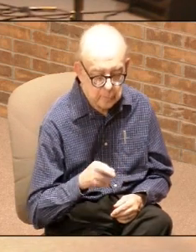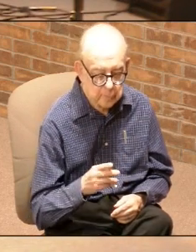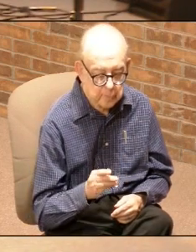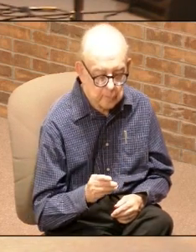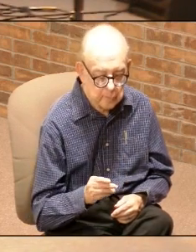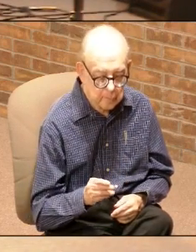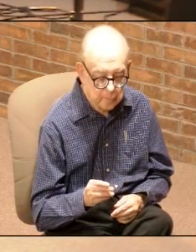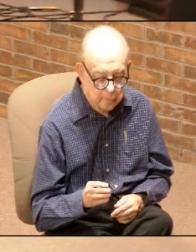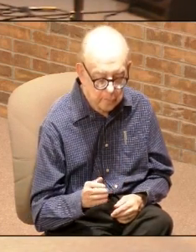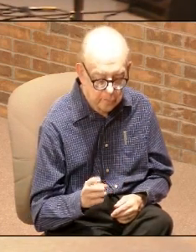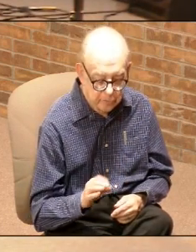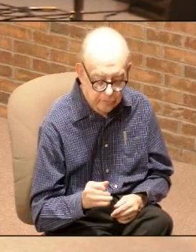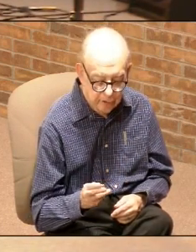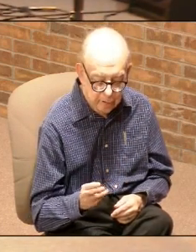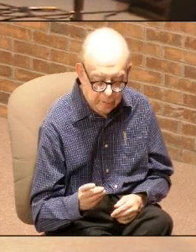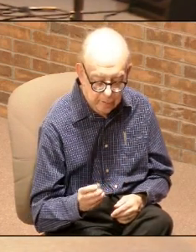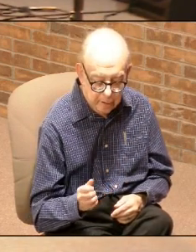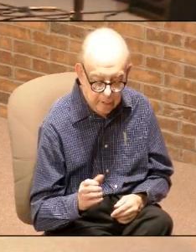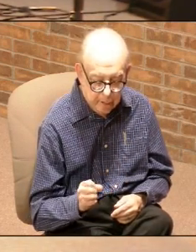Judas